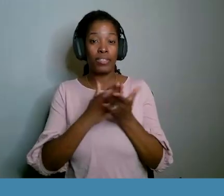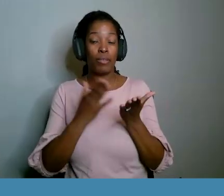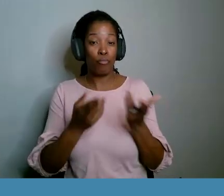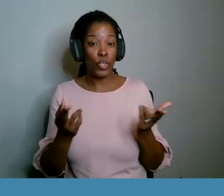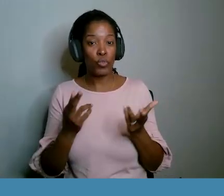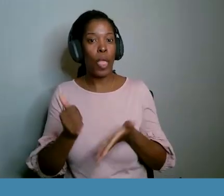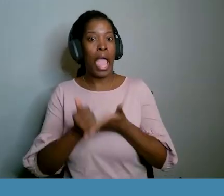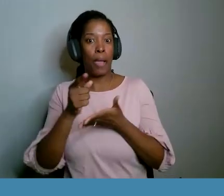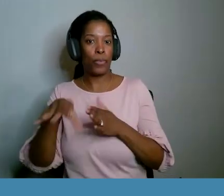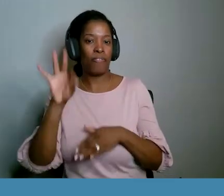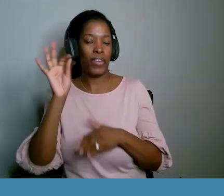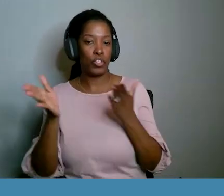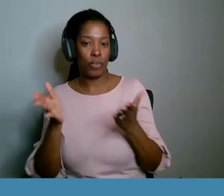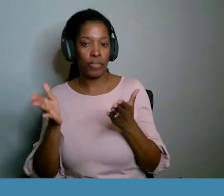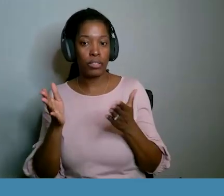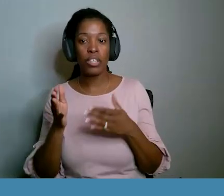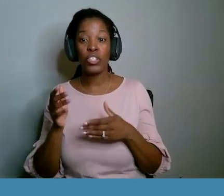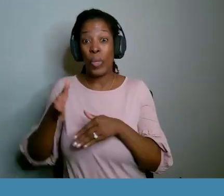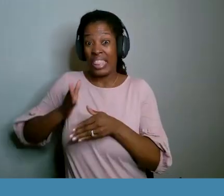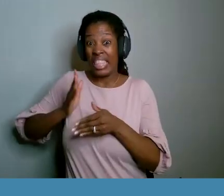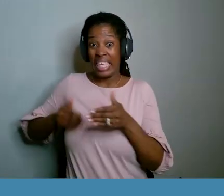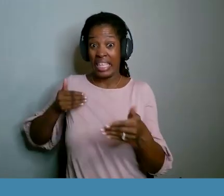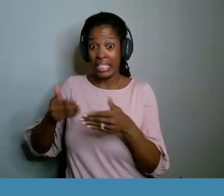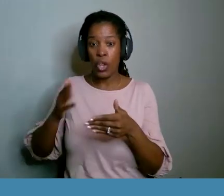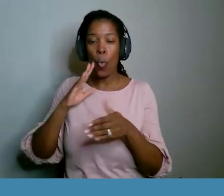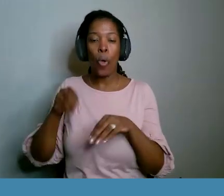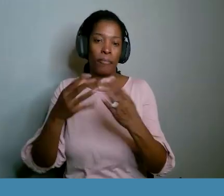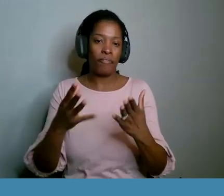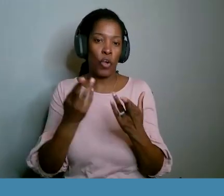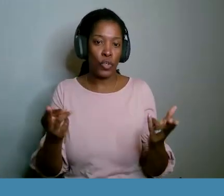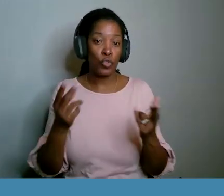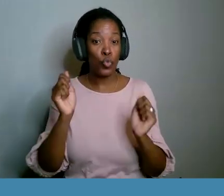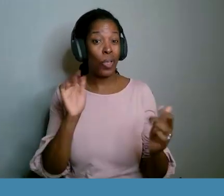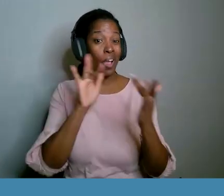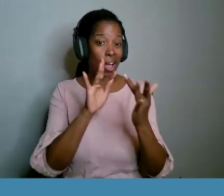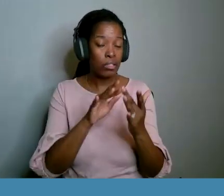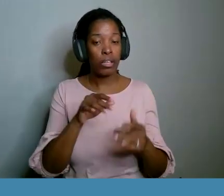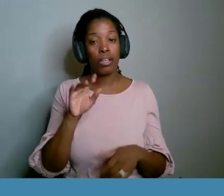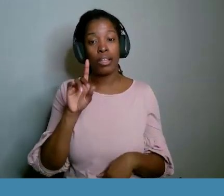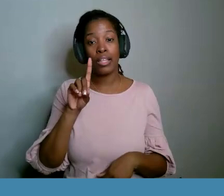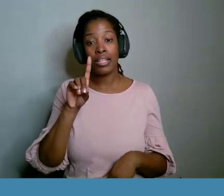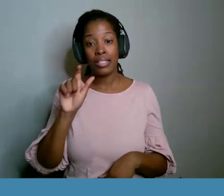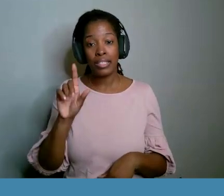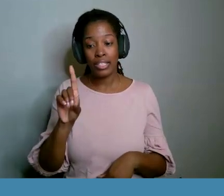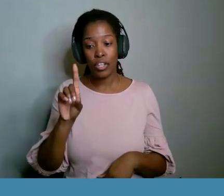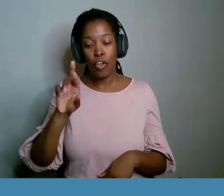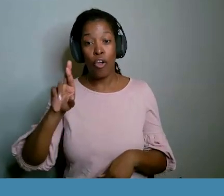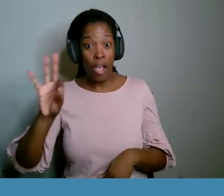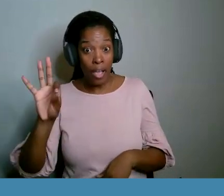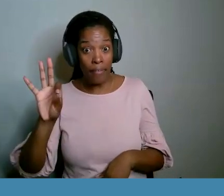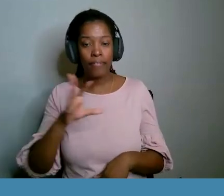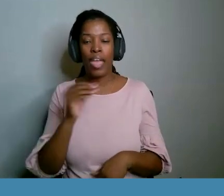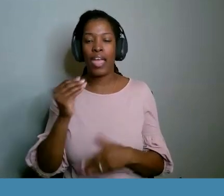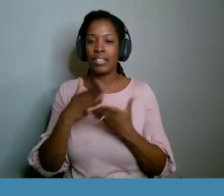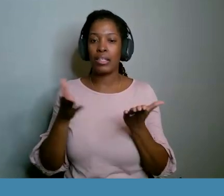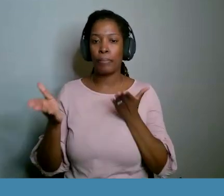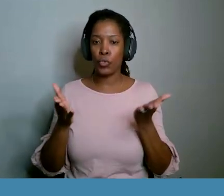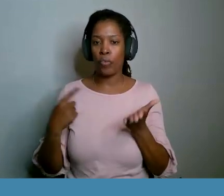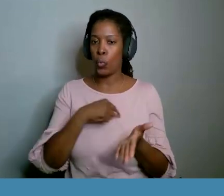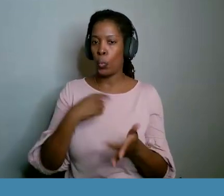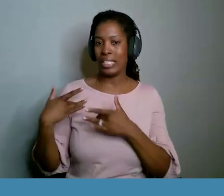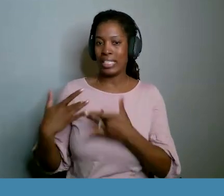some resources to put you in contact with Disability Rights Florida and some of some of the services we typically work